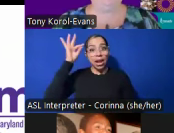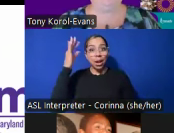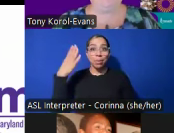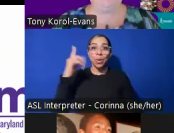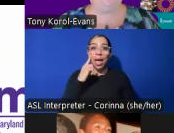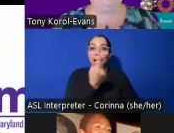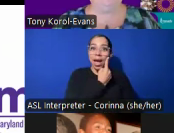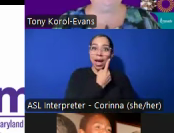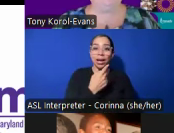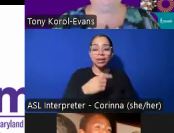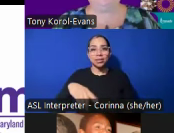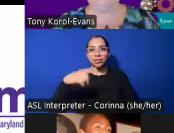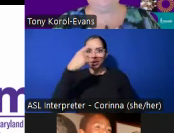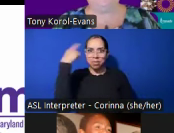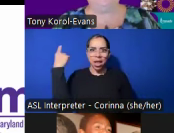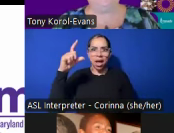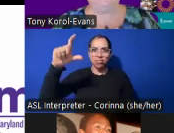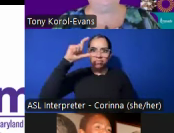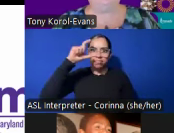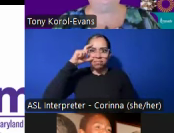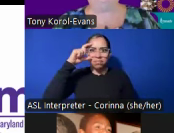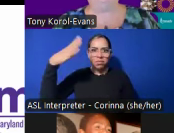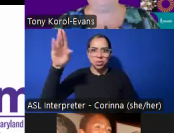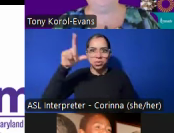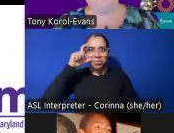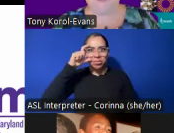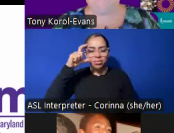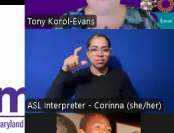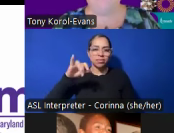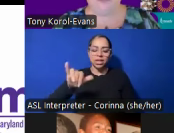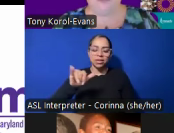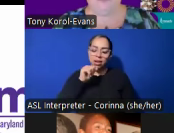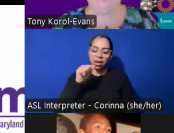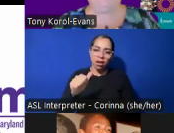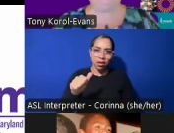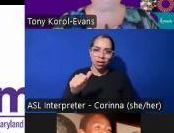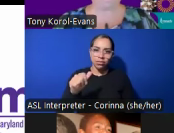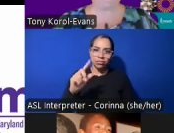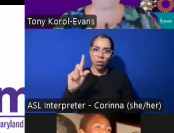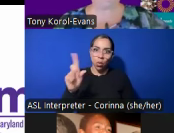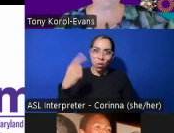that domestic violence is, and it certainly does not just affect one demographic of people.